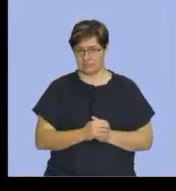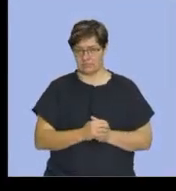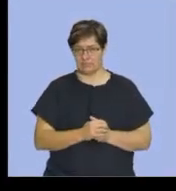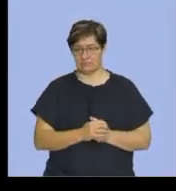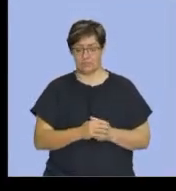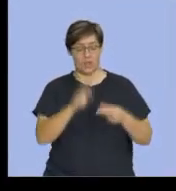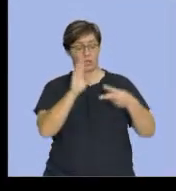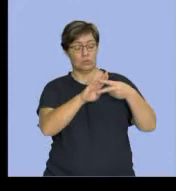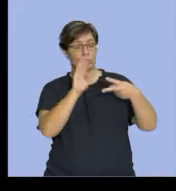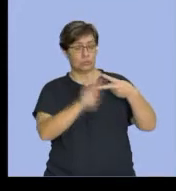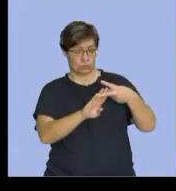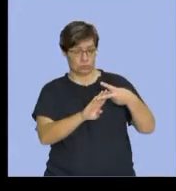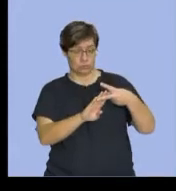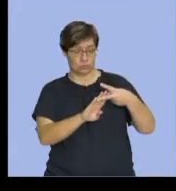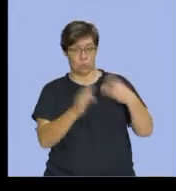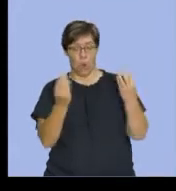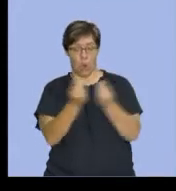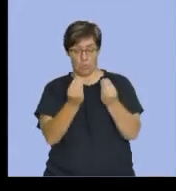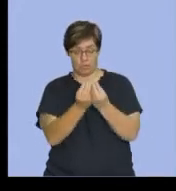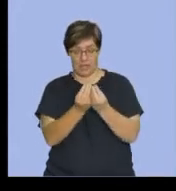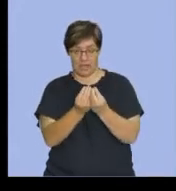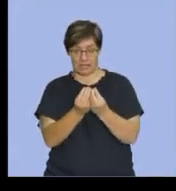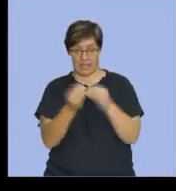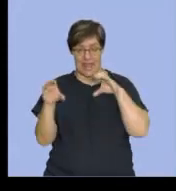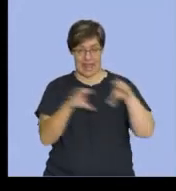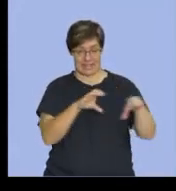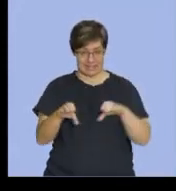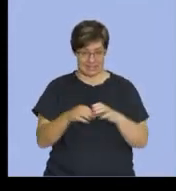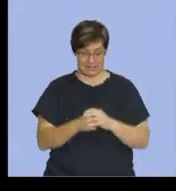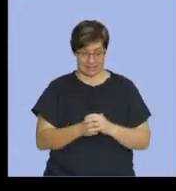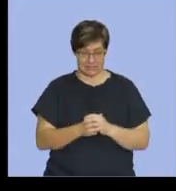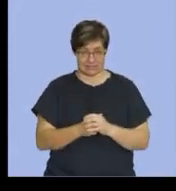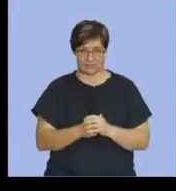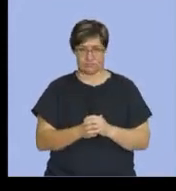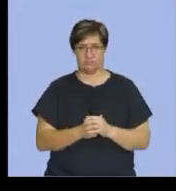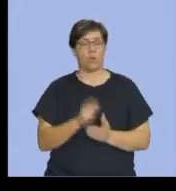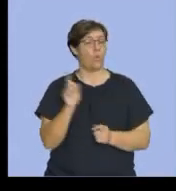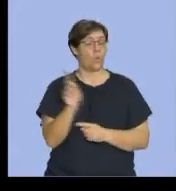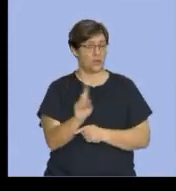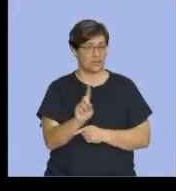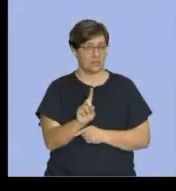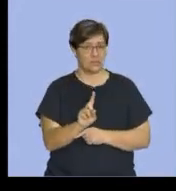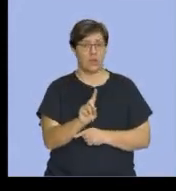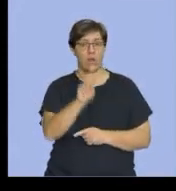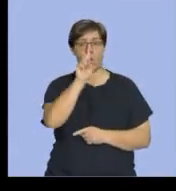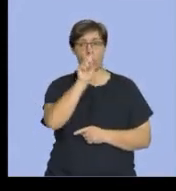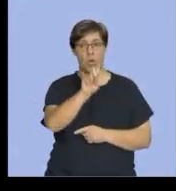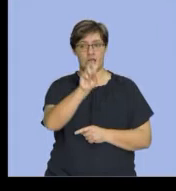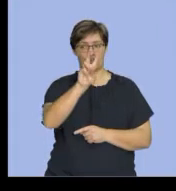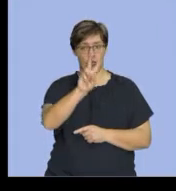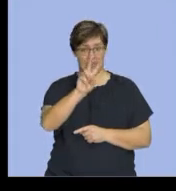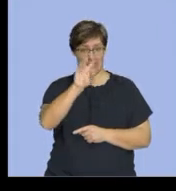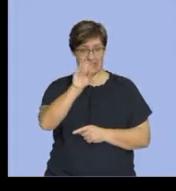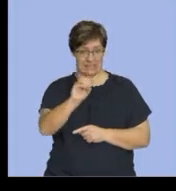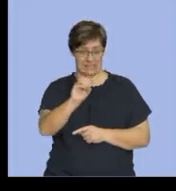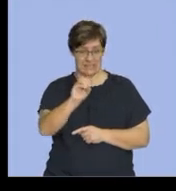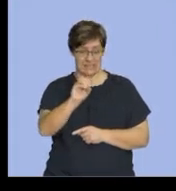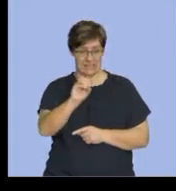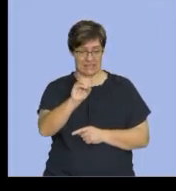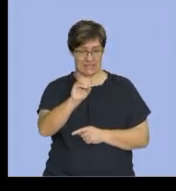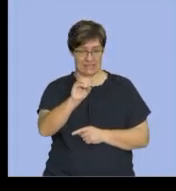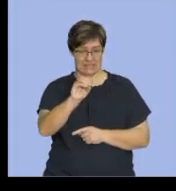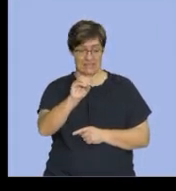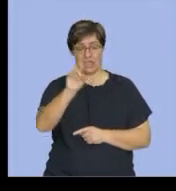2 forces acting on an object. One is 120 newtons bearing 70